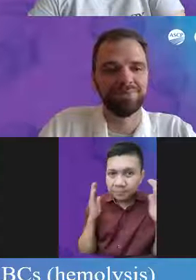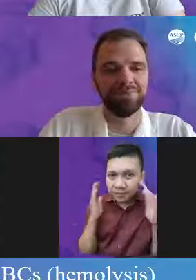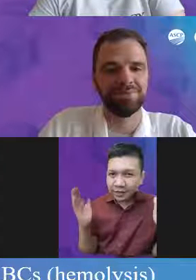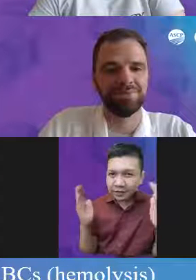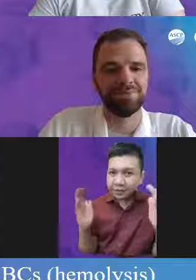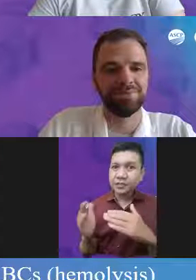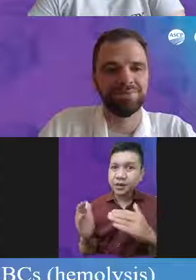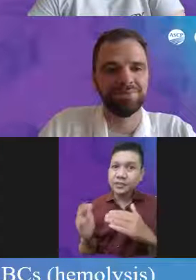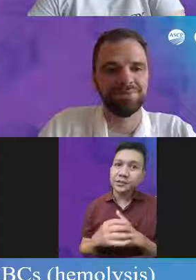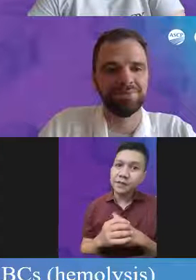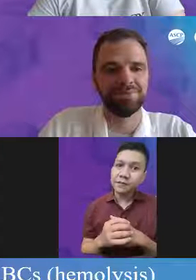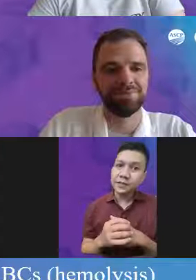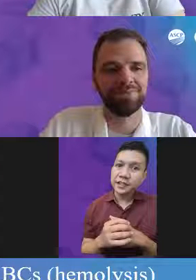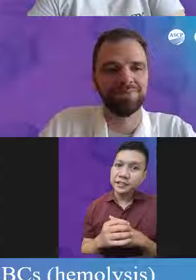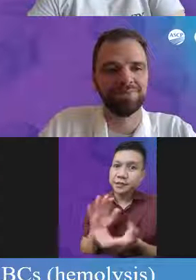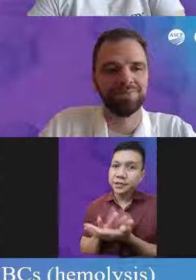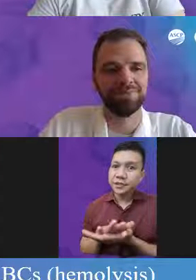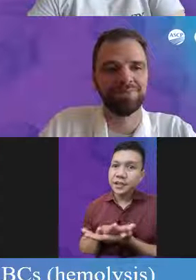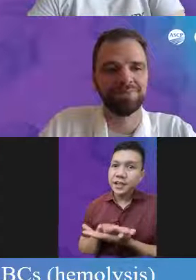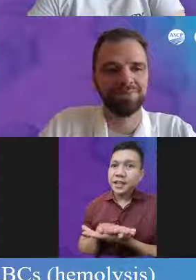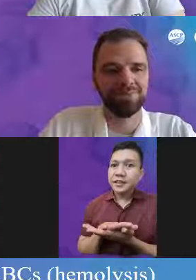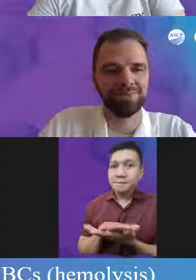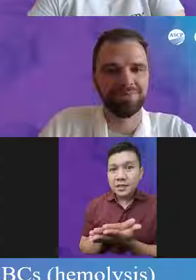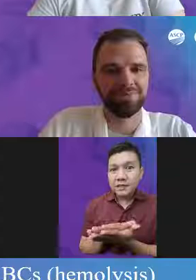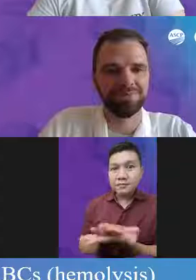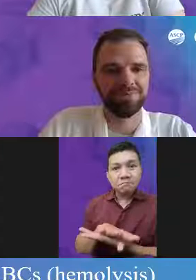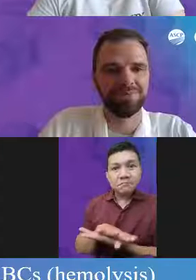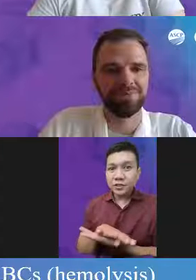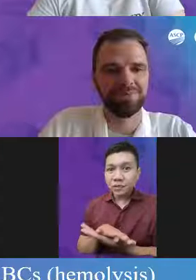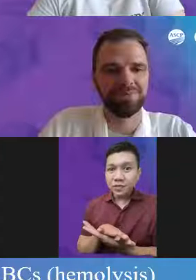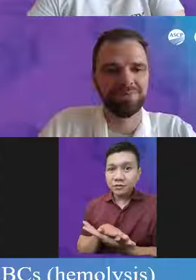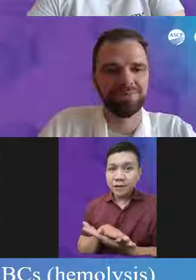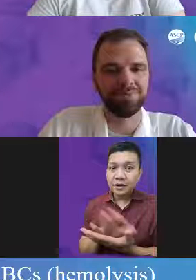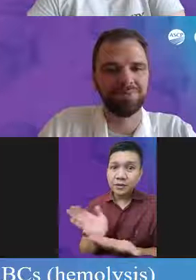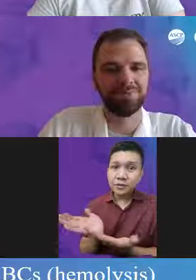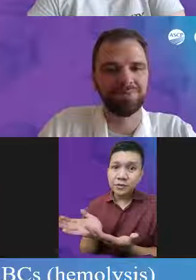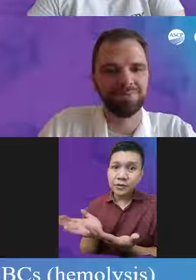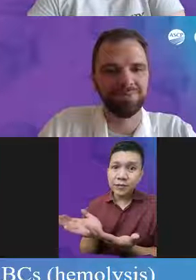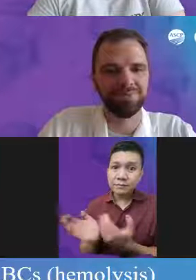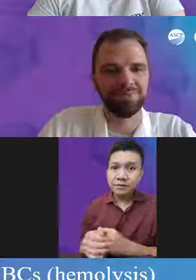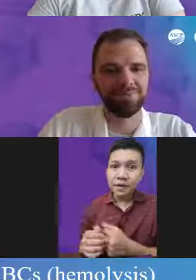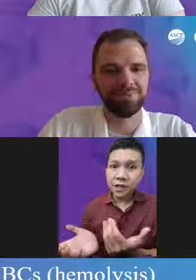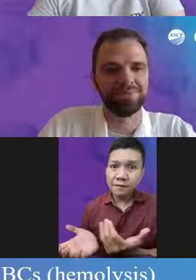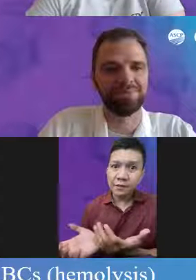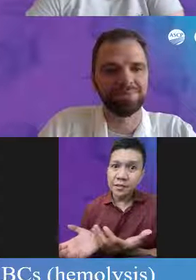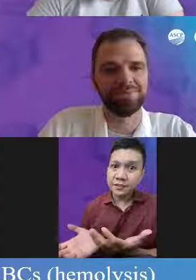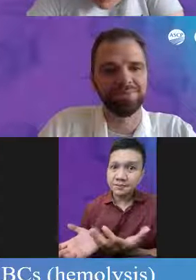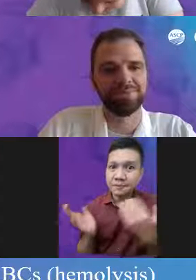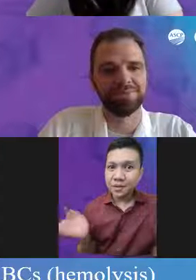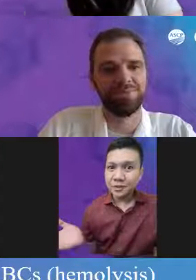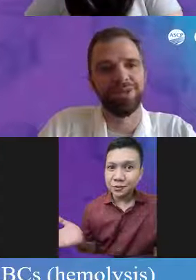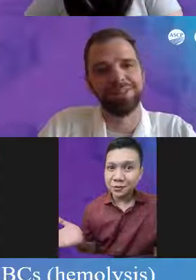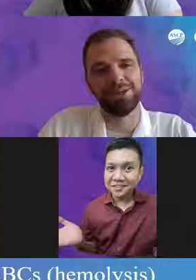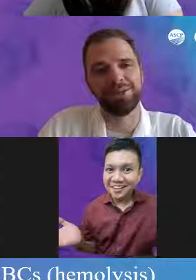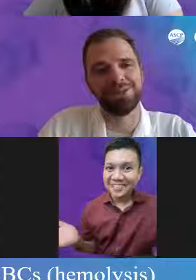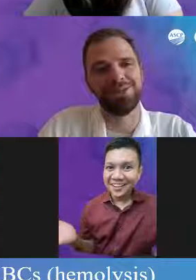spherocytes, think destruction of red cells, because that means there's no central pallor, there's no donut. I don't have donuts.